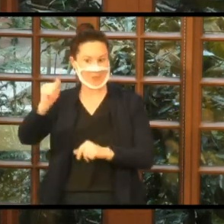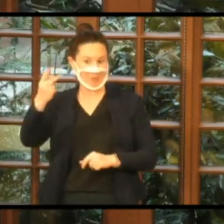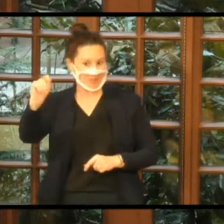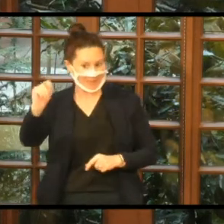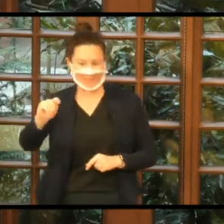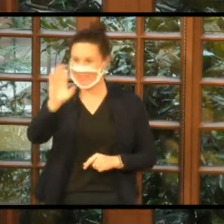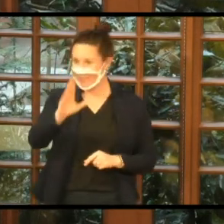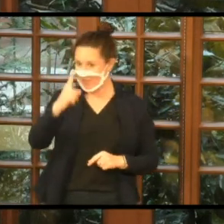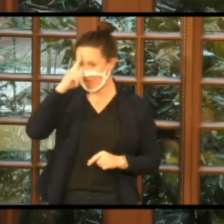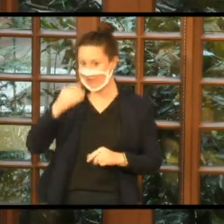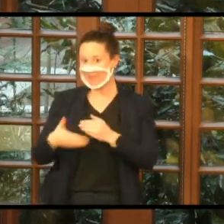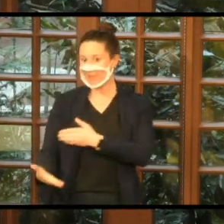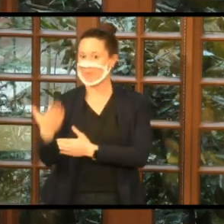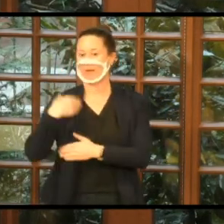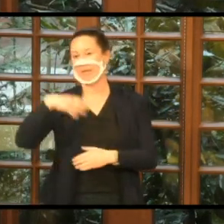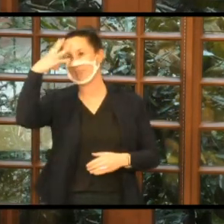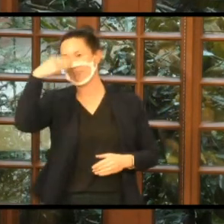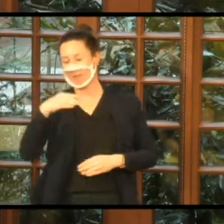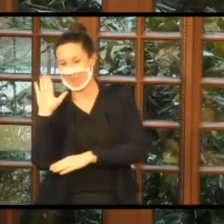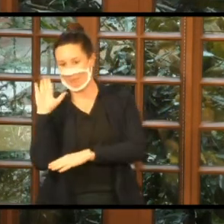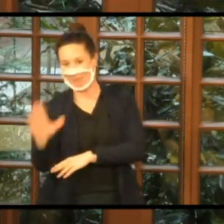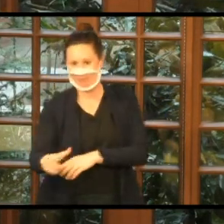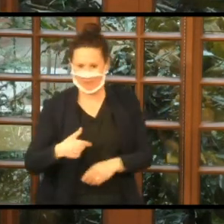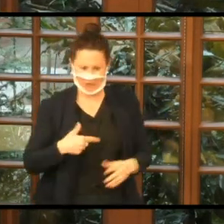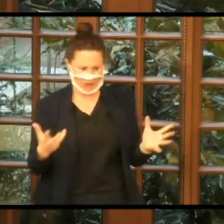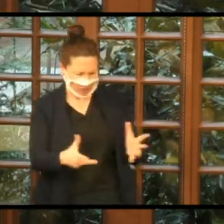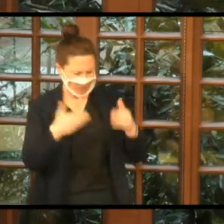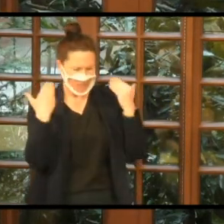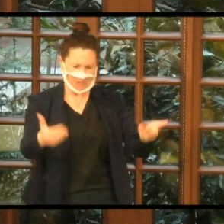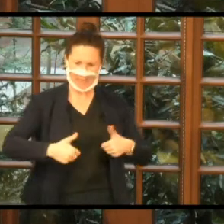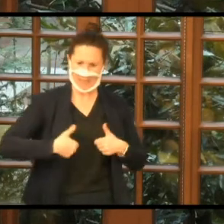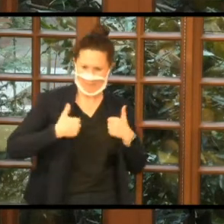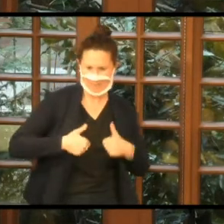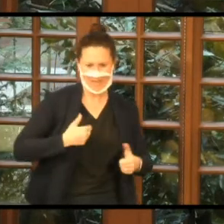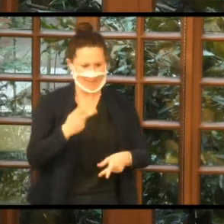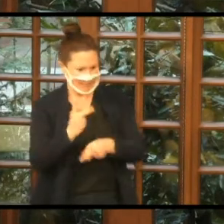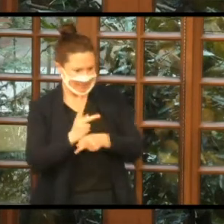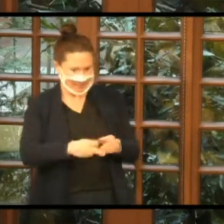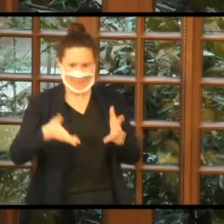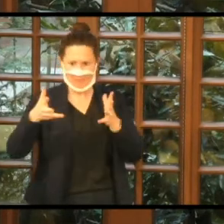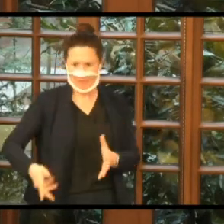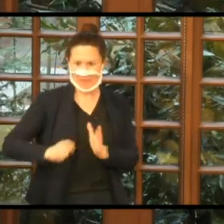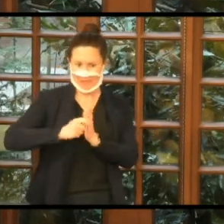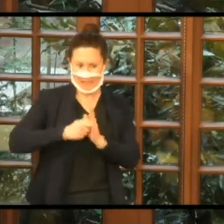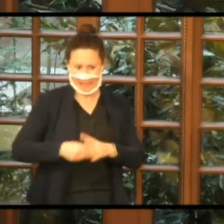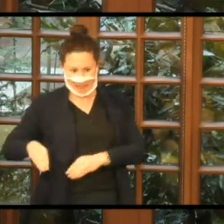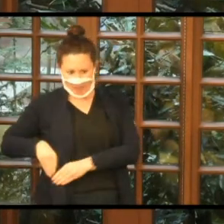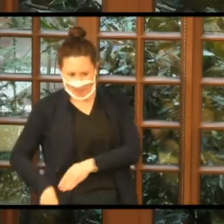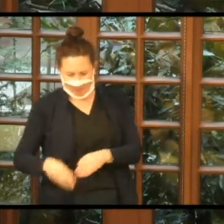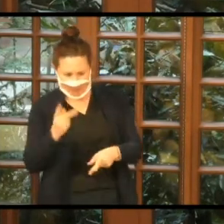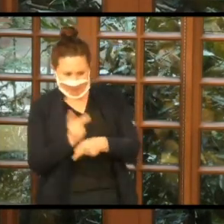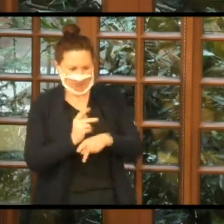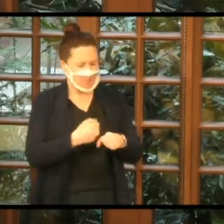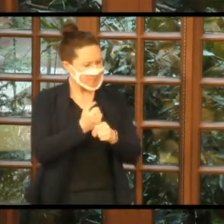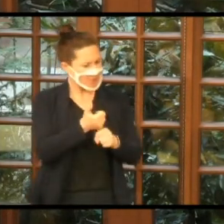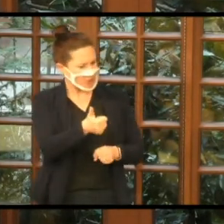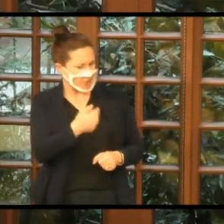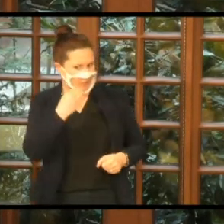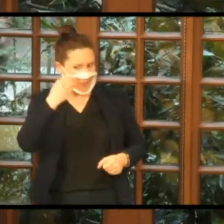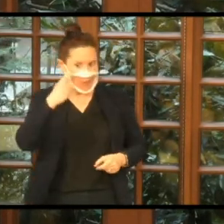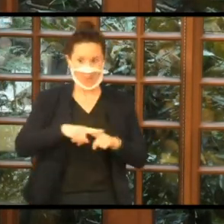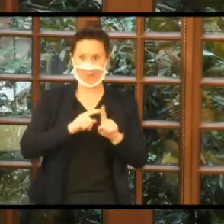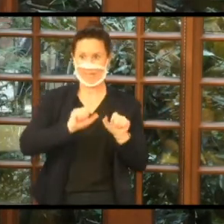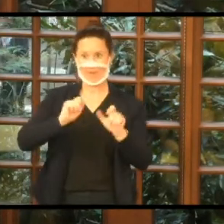when I slept in the morning after. She encouraged me to run a bath, to pocket the spare keys on the hook by the door, to make myself at home while I was in town on